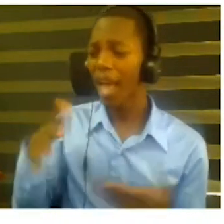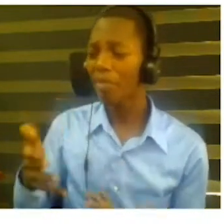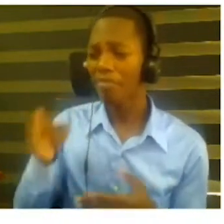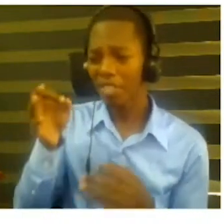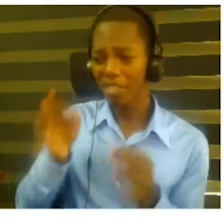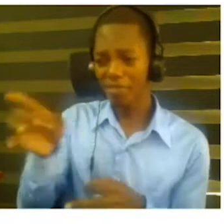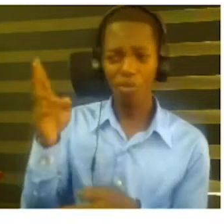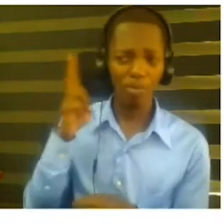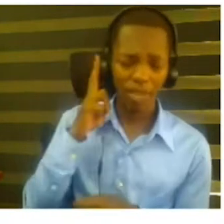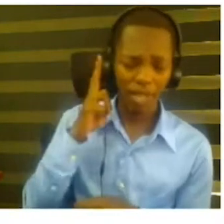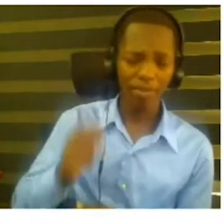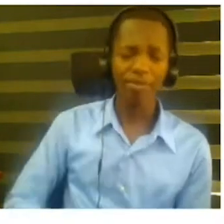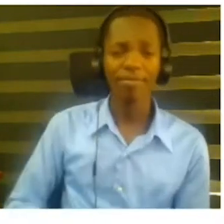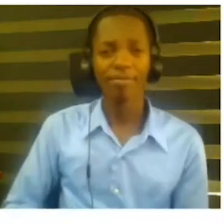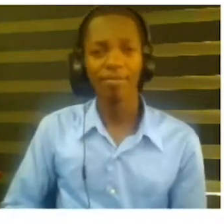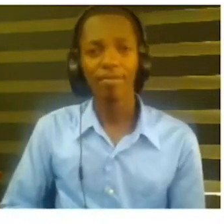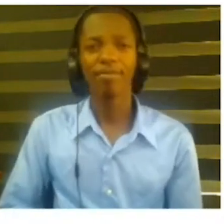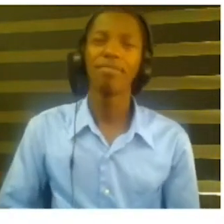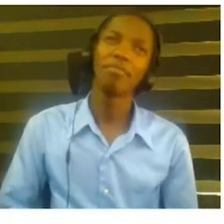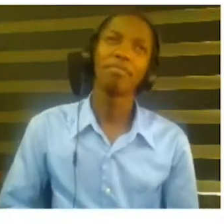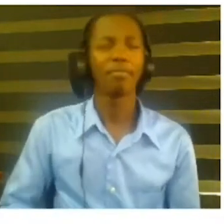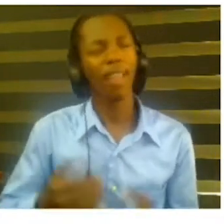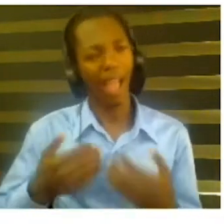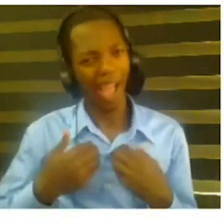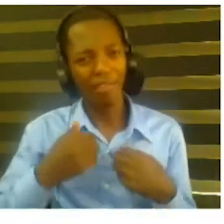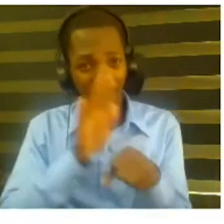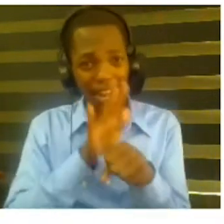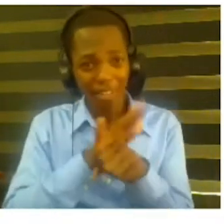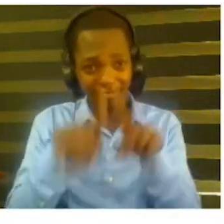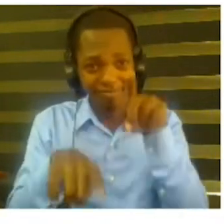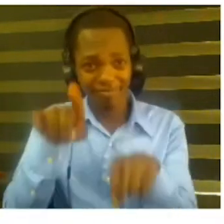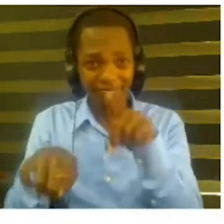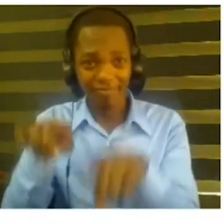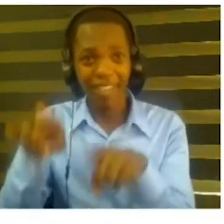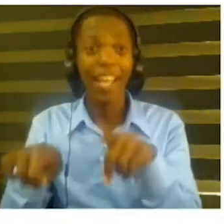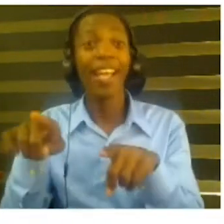There's a lot of diversity in the disability community. You're going to hear that a lot.